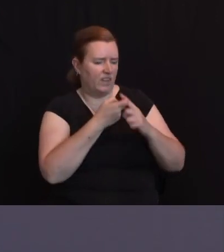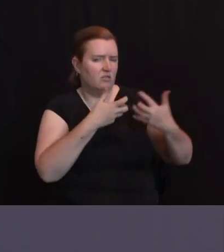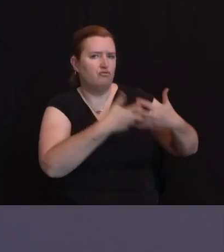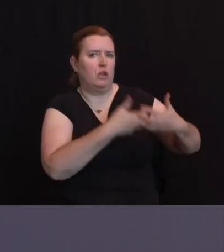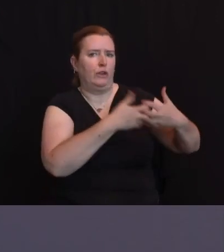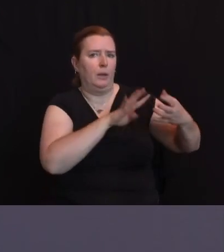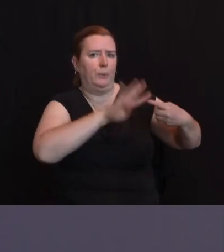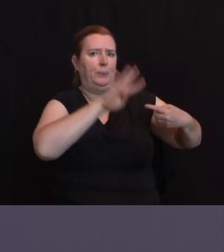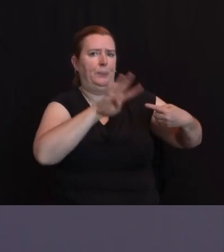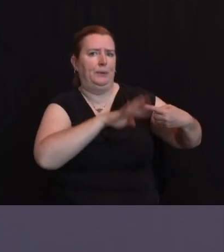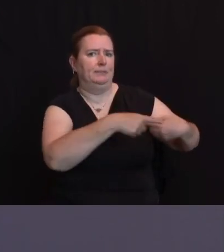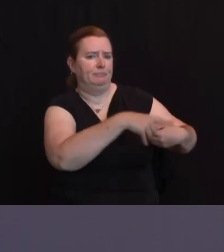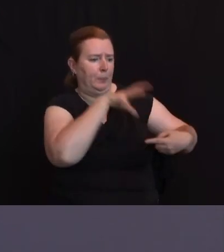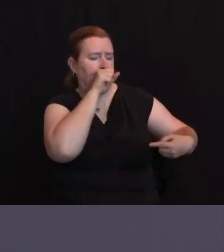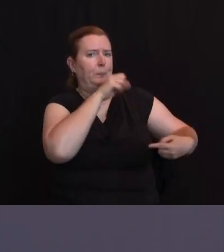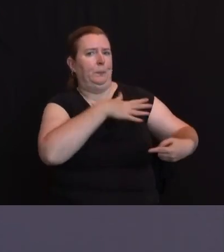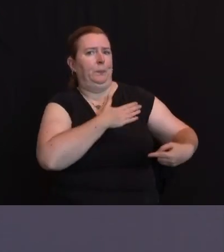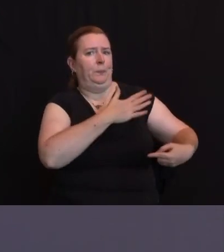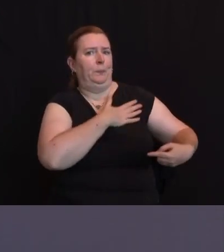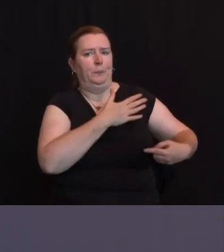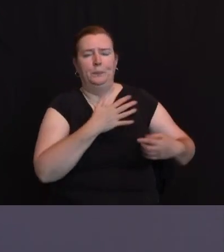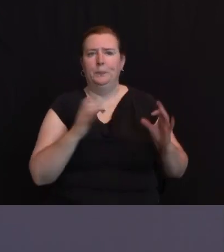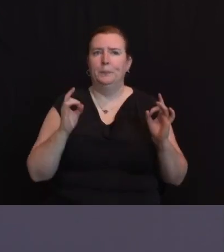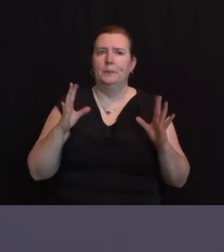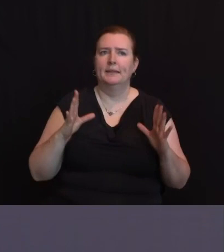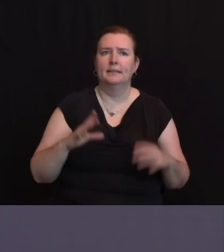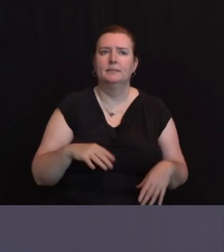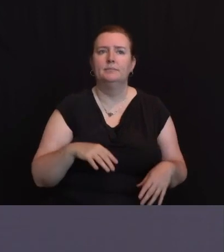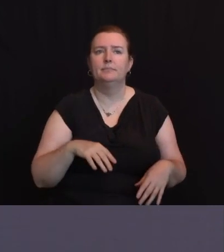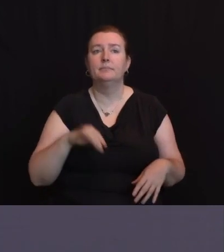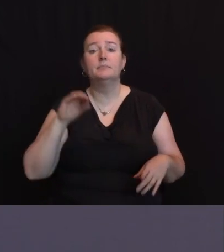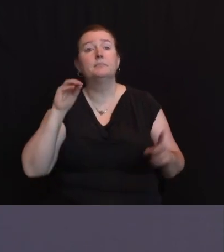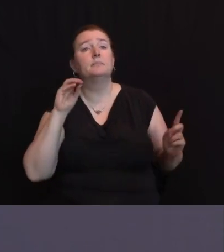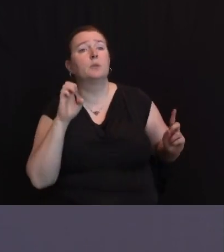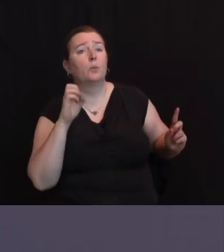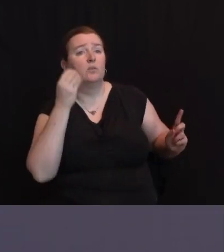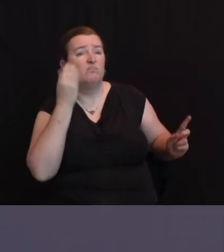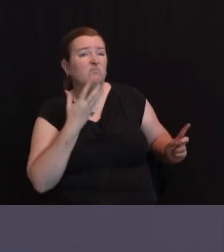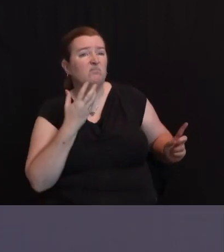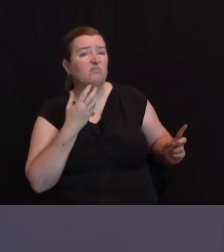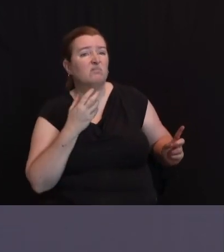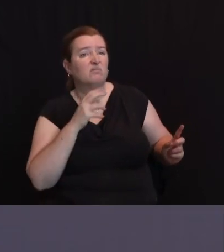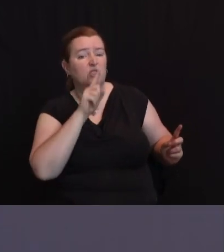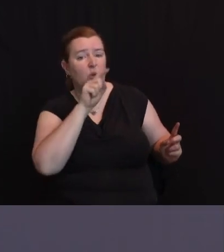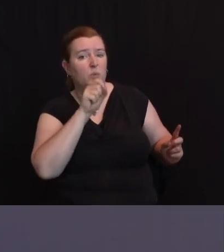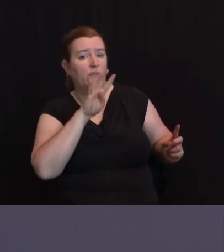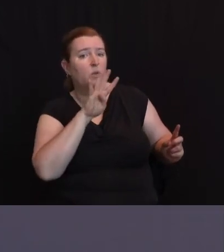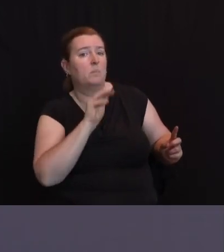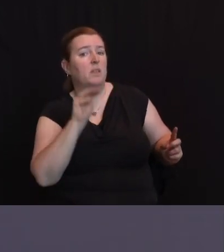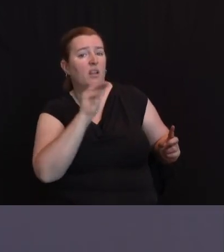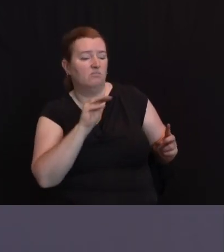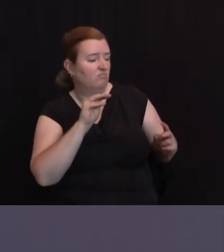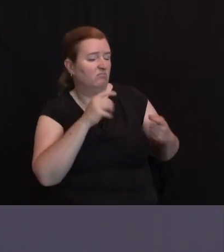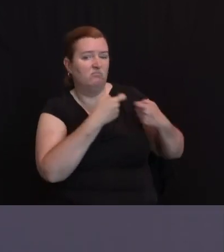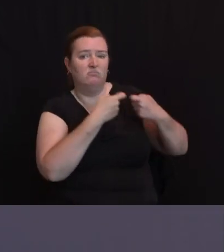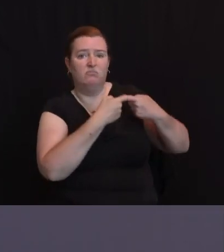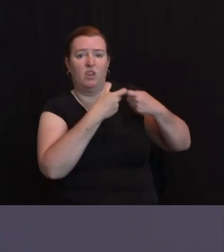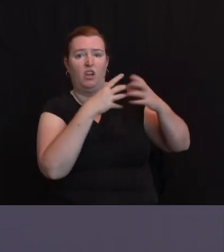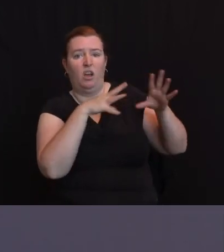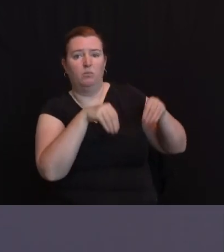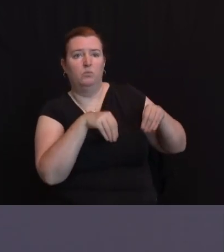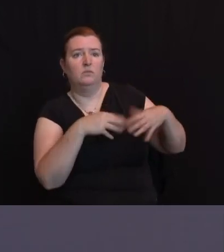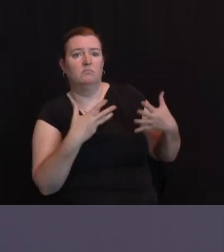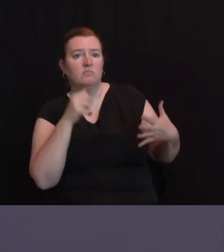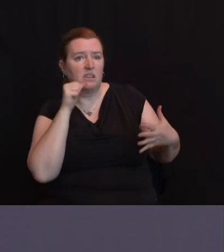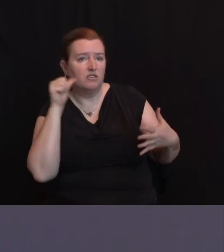Joe made this point, 1.4 million outages, Sandy 1.7 million. So those are probably top two, maybe ever.